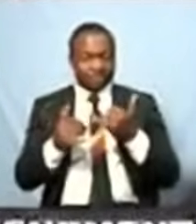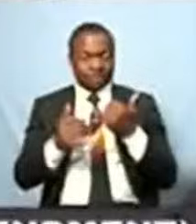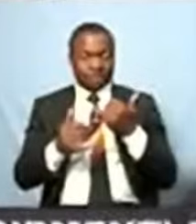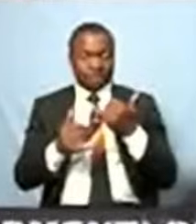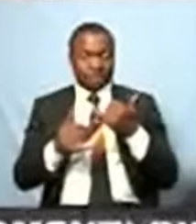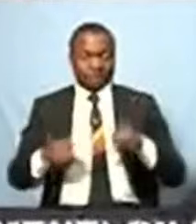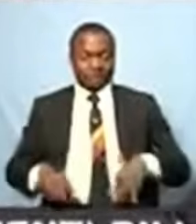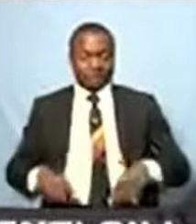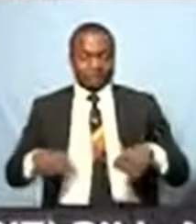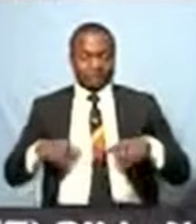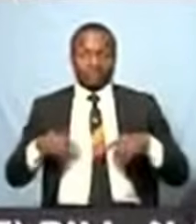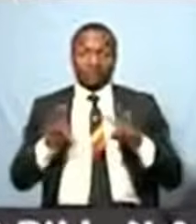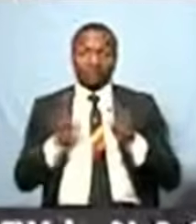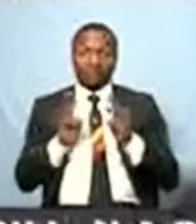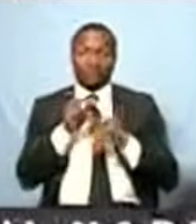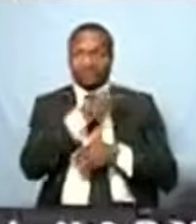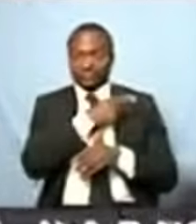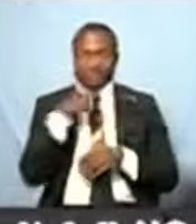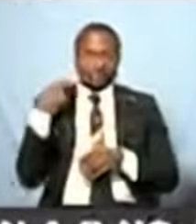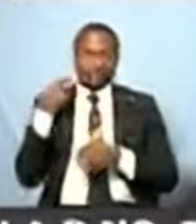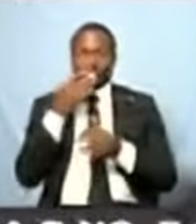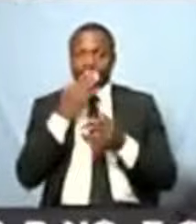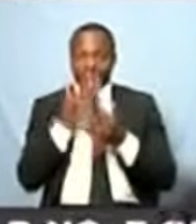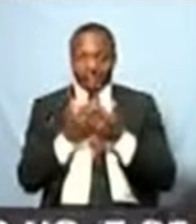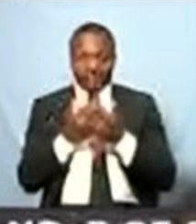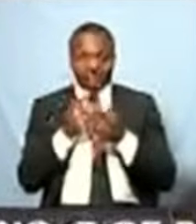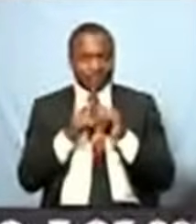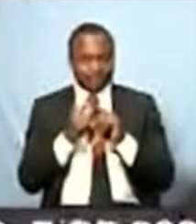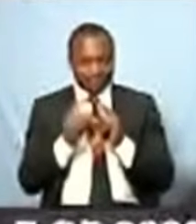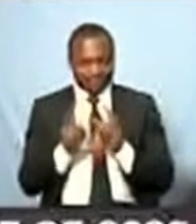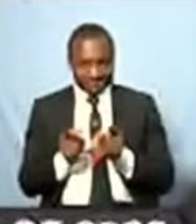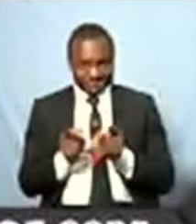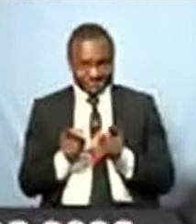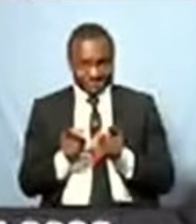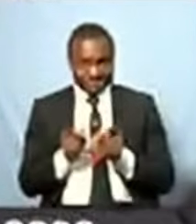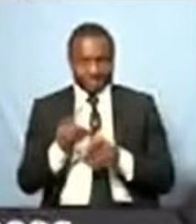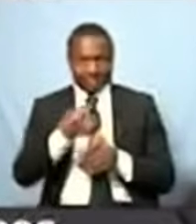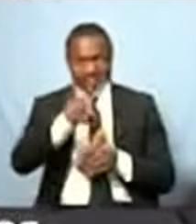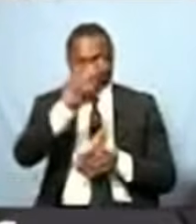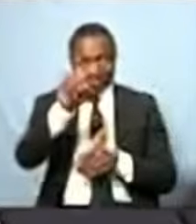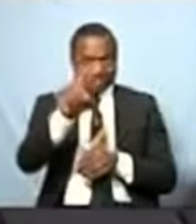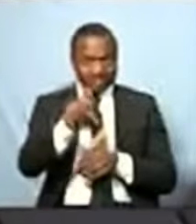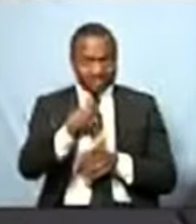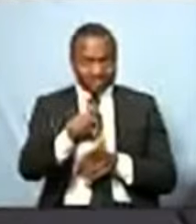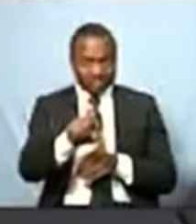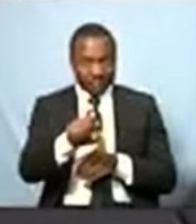parliament. It's good, all right? But the question is